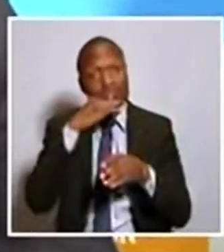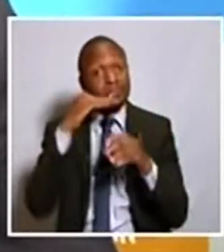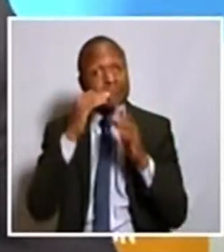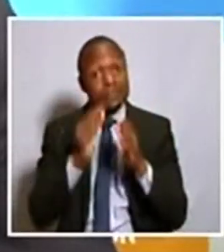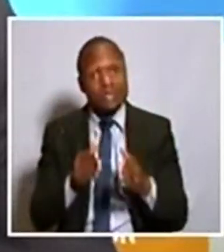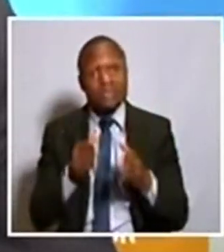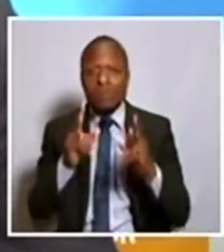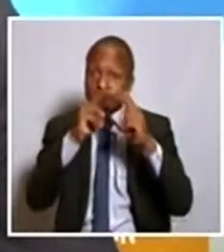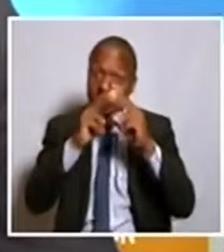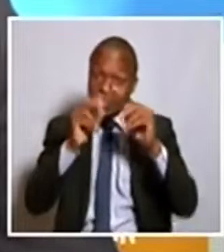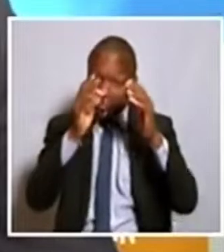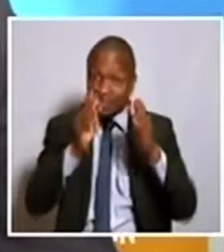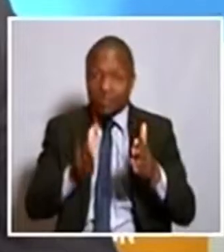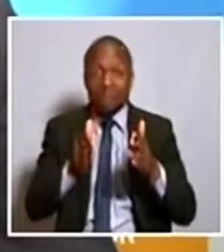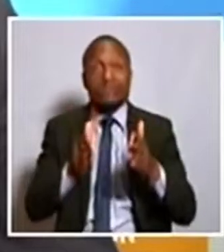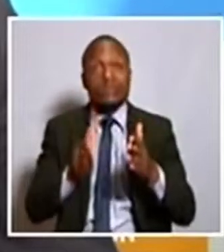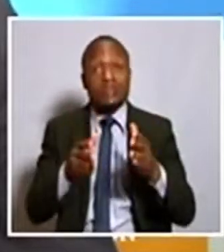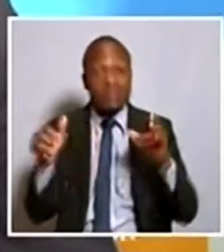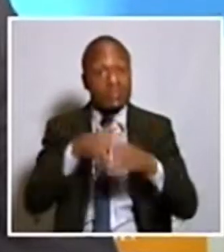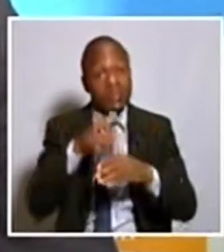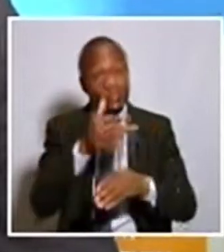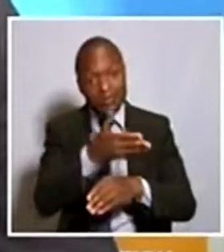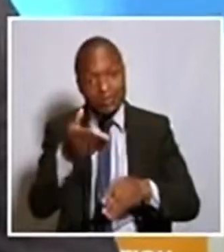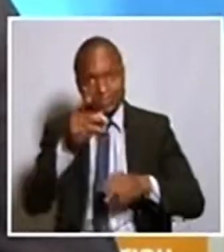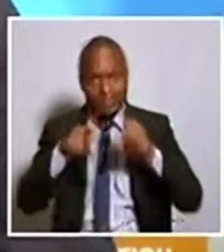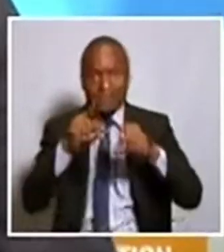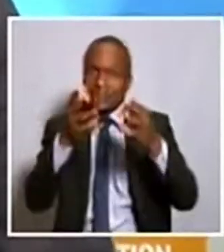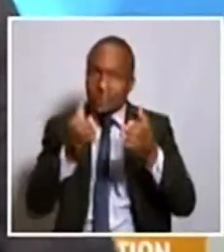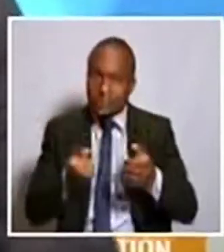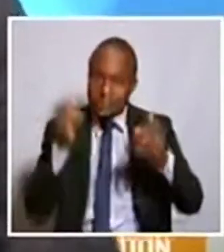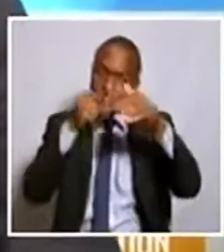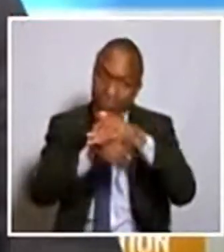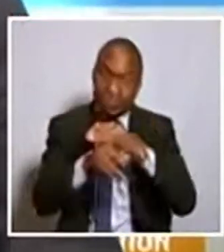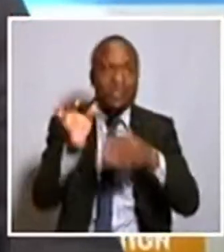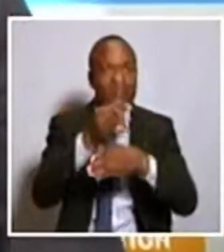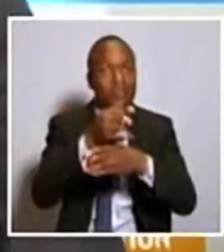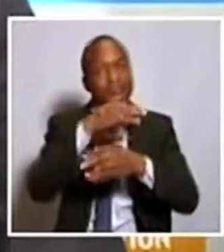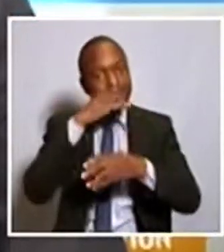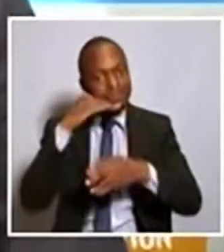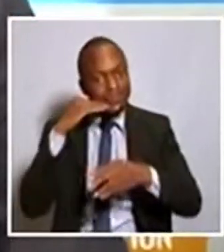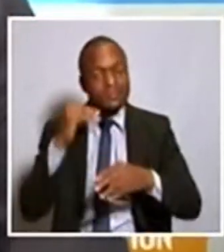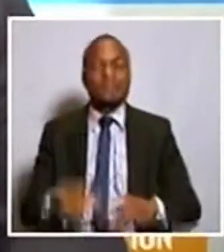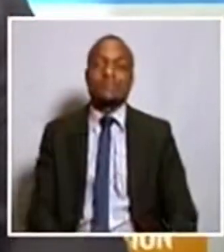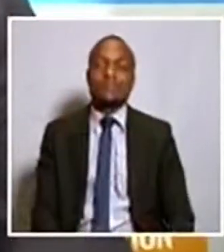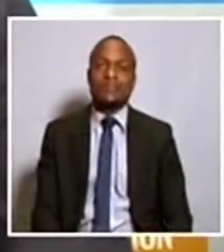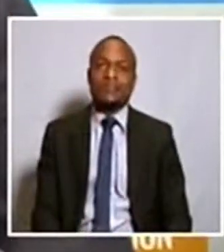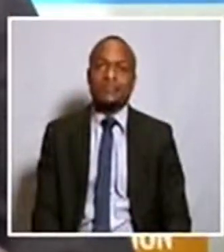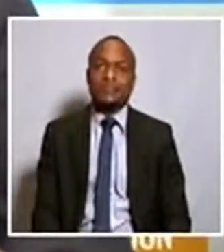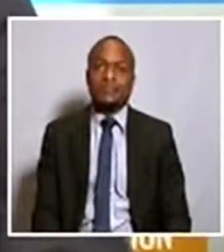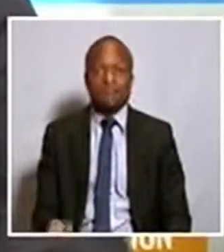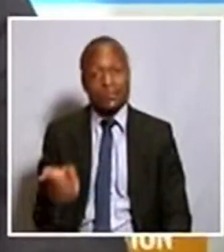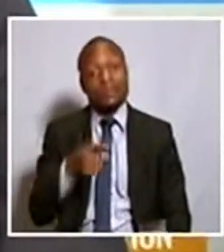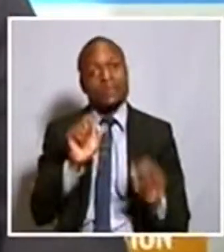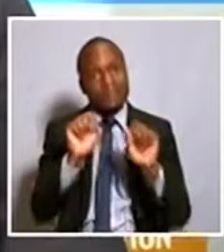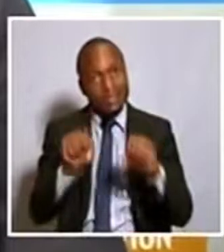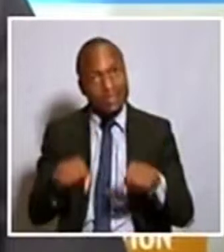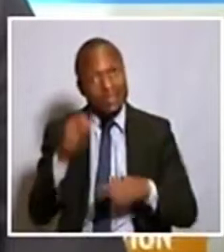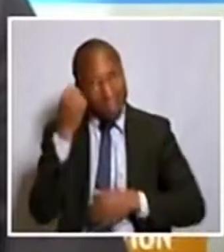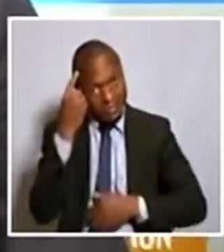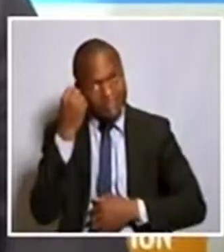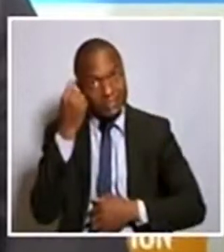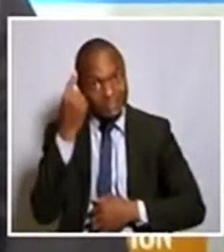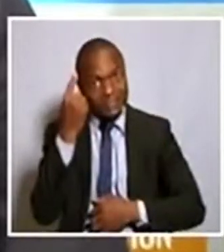with villagers, and including those people who wants to venture into a fish farming, so that they can